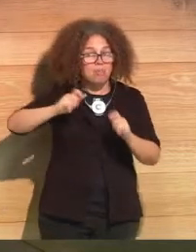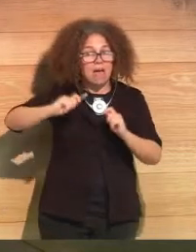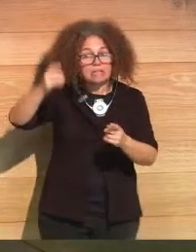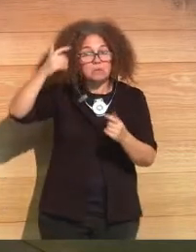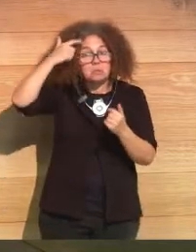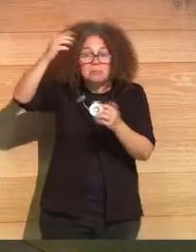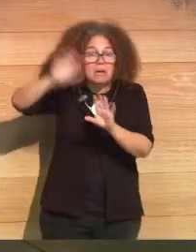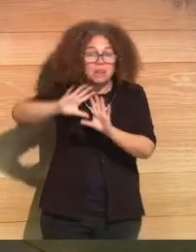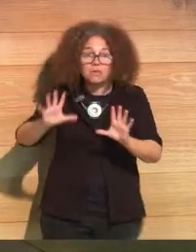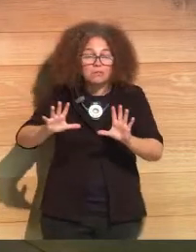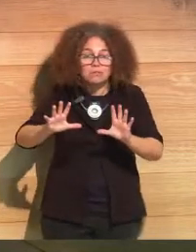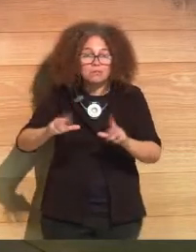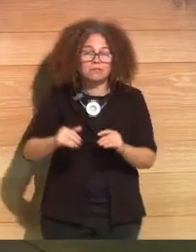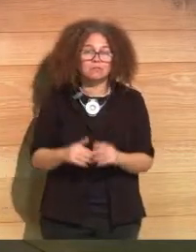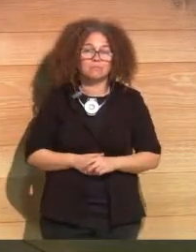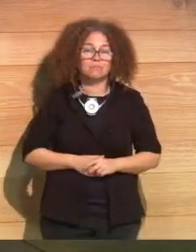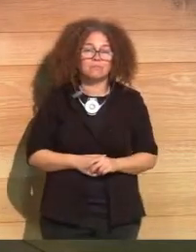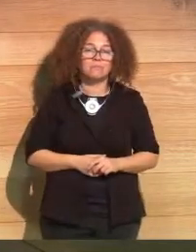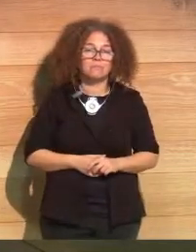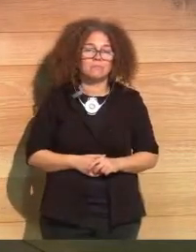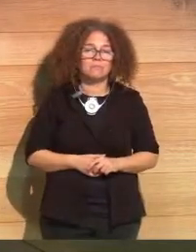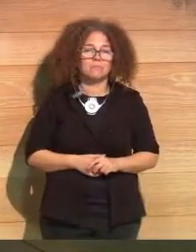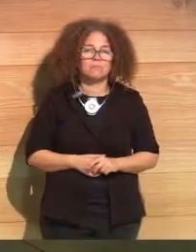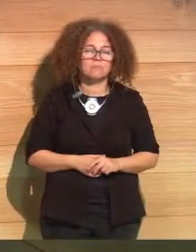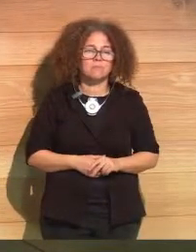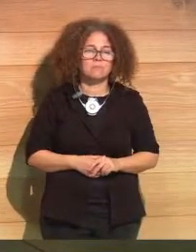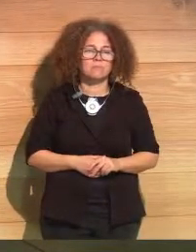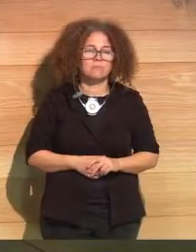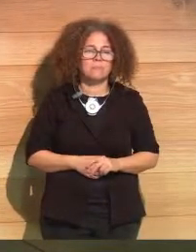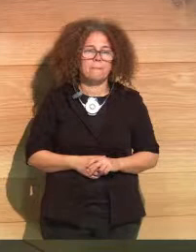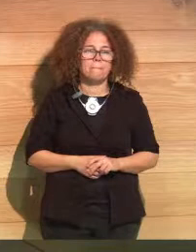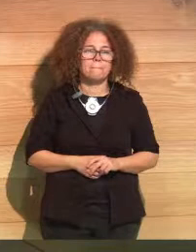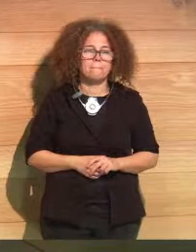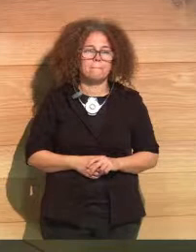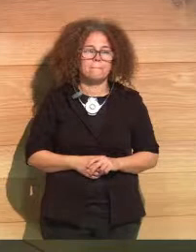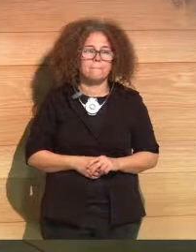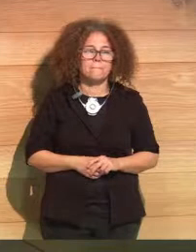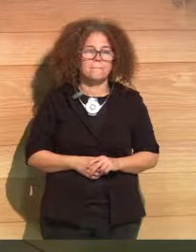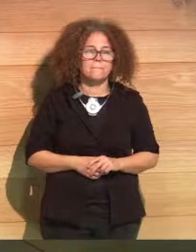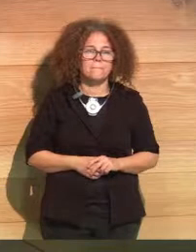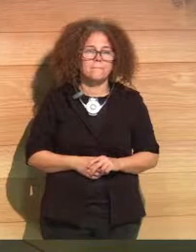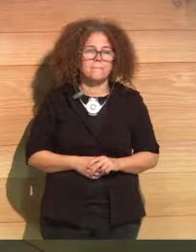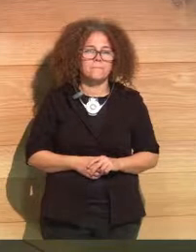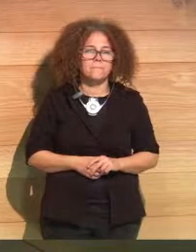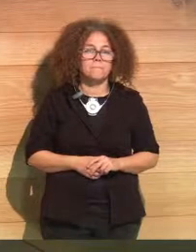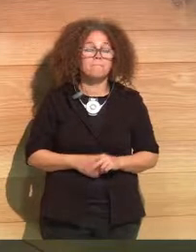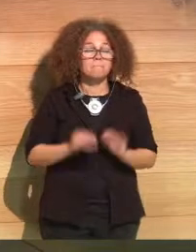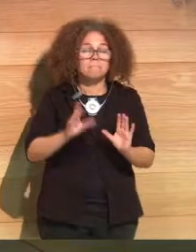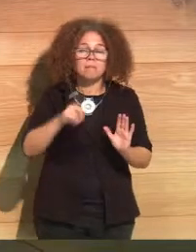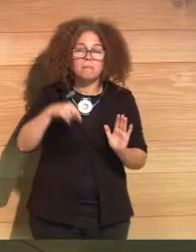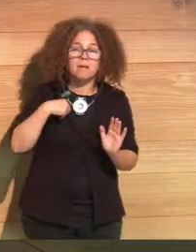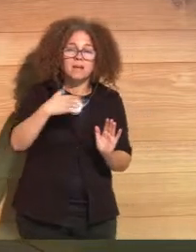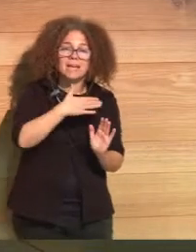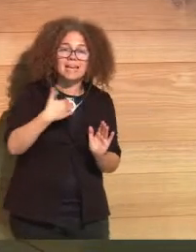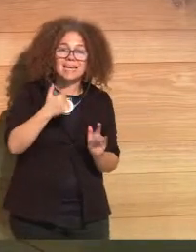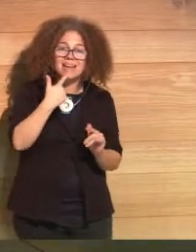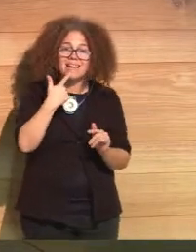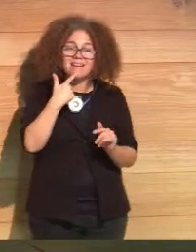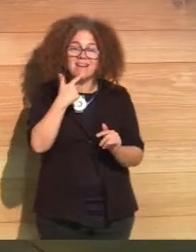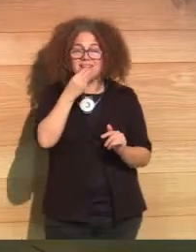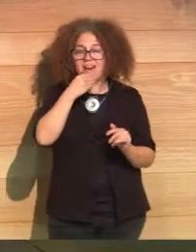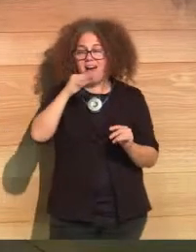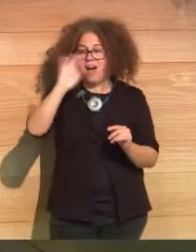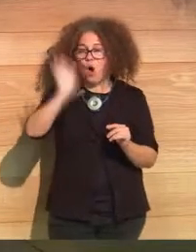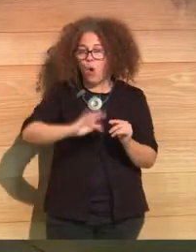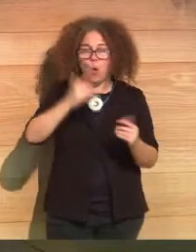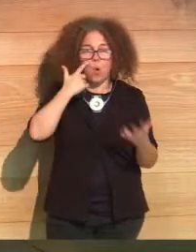I wanted the story of this piece to be a little bit different, because the Eyjafjallajökull is basically the